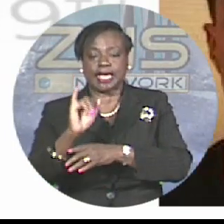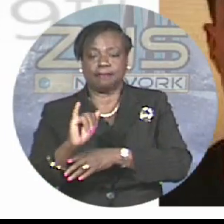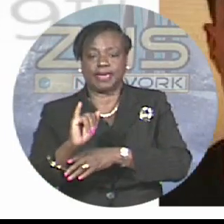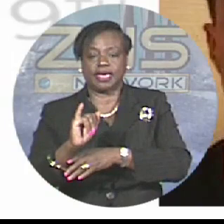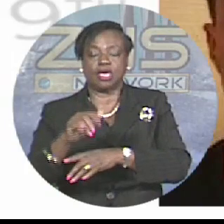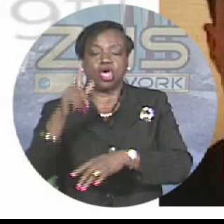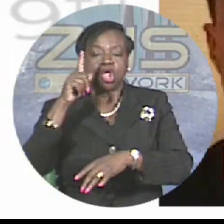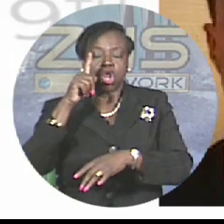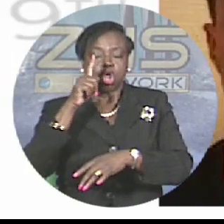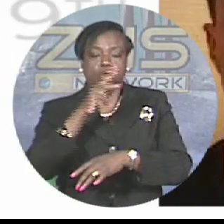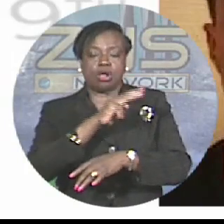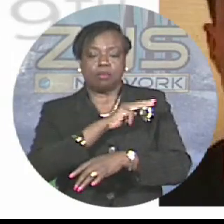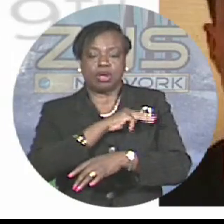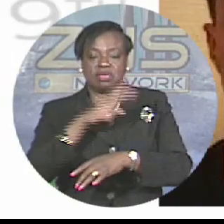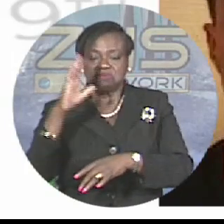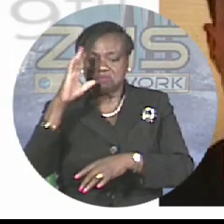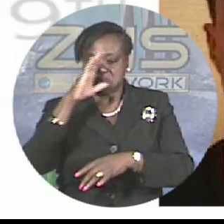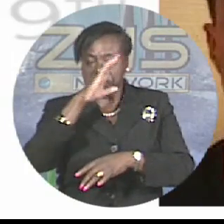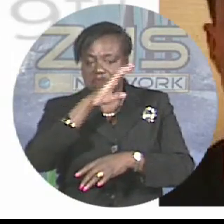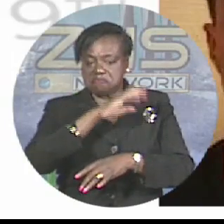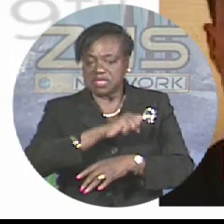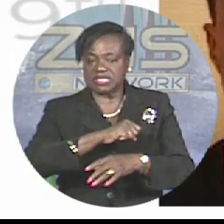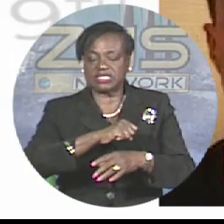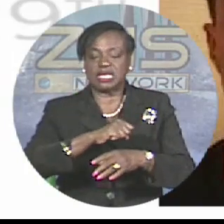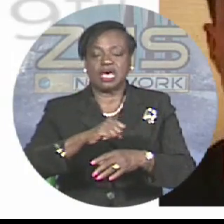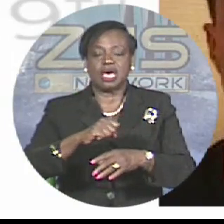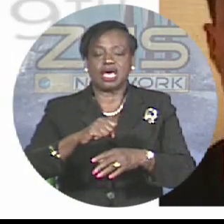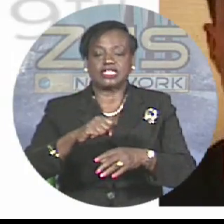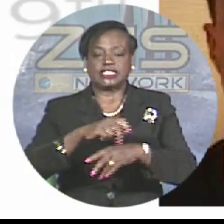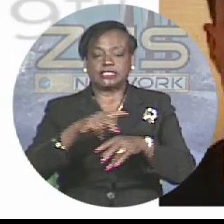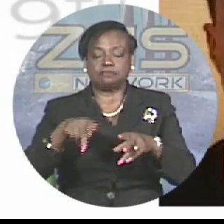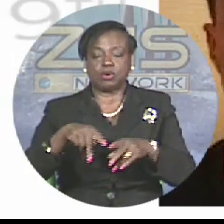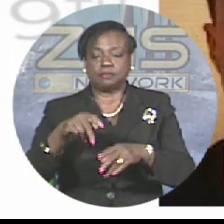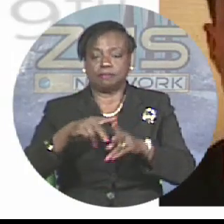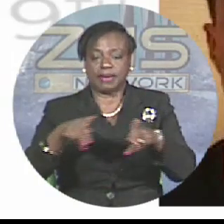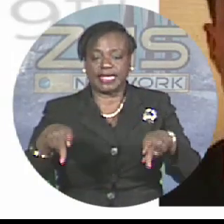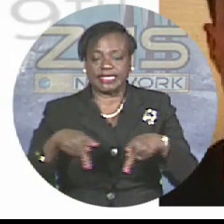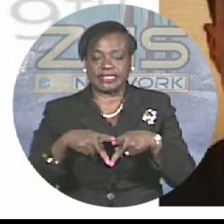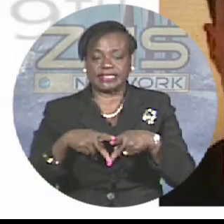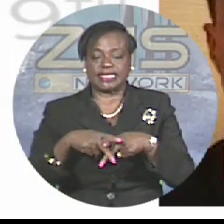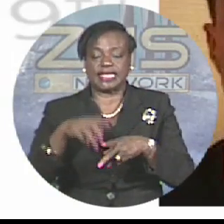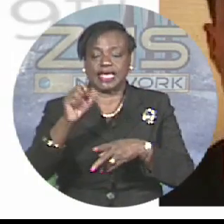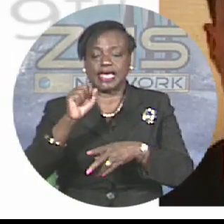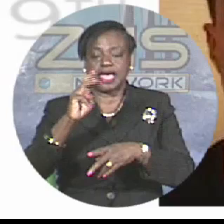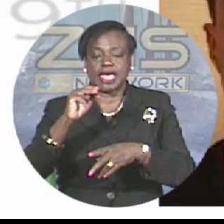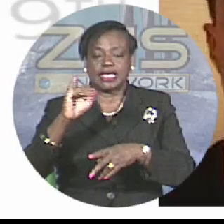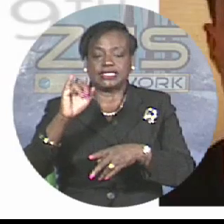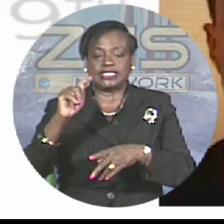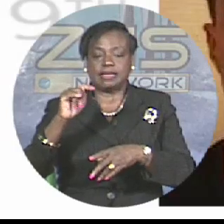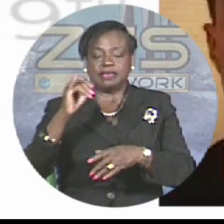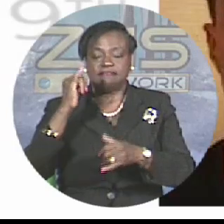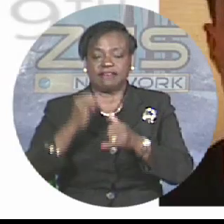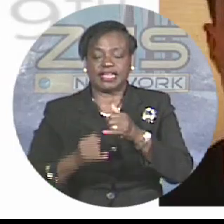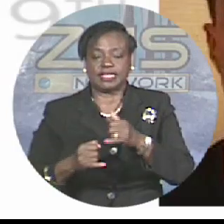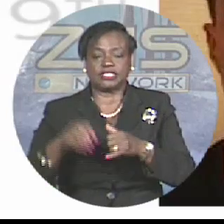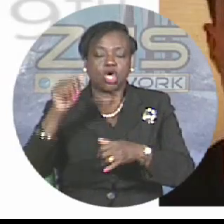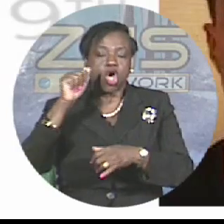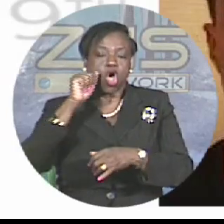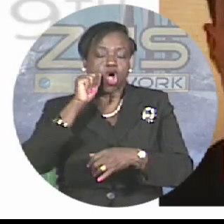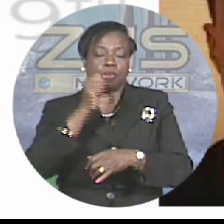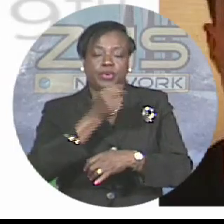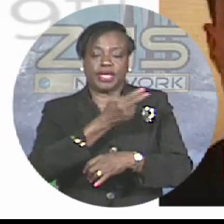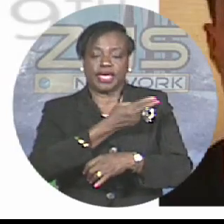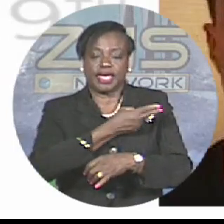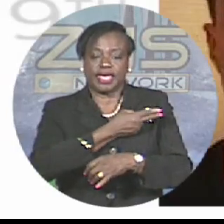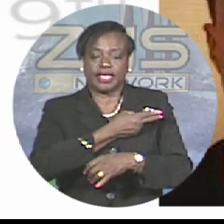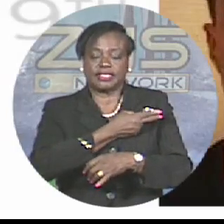Laura Morley just missing out on a spot in the semifinals, touching the wall in 233.77. Aubrey Higgs also swam